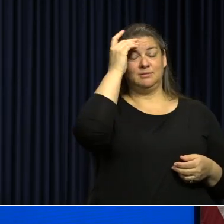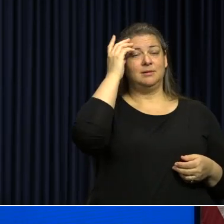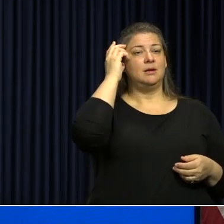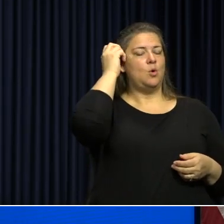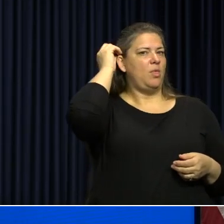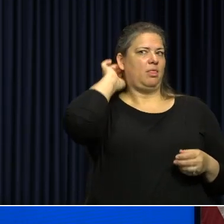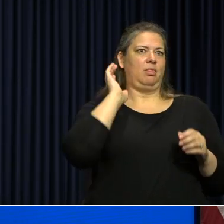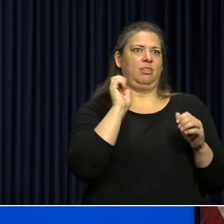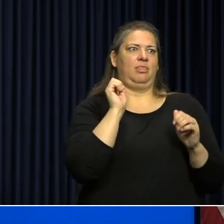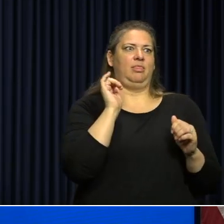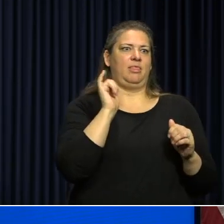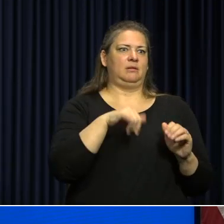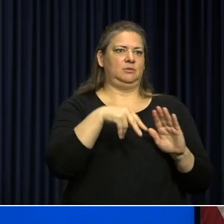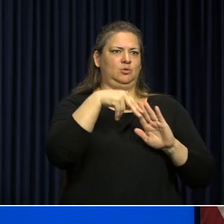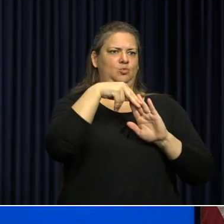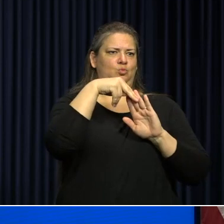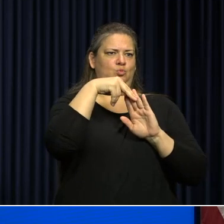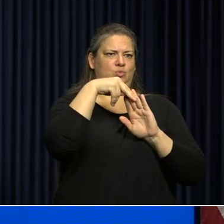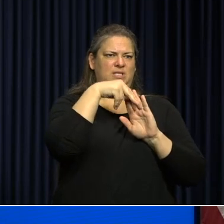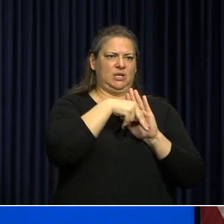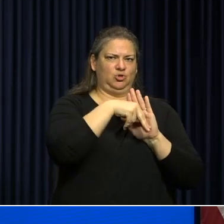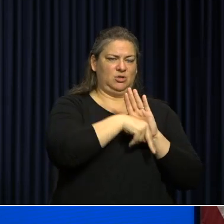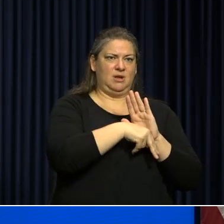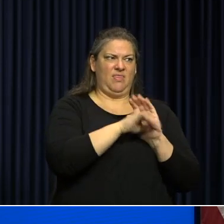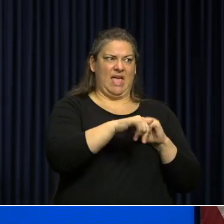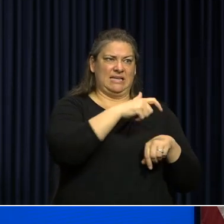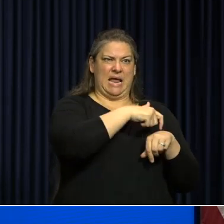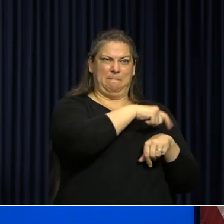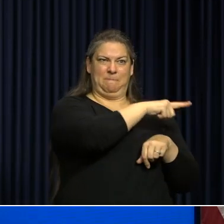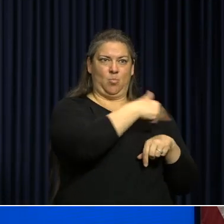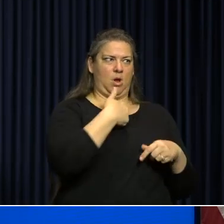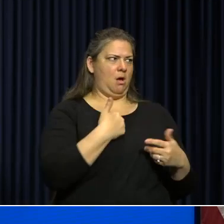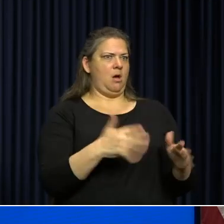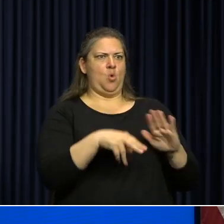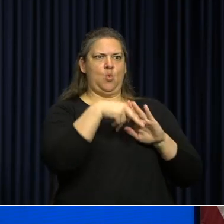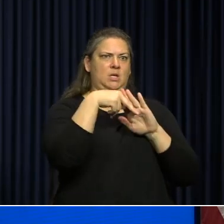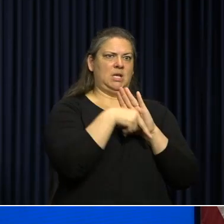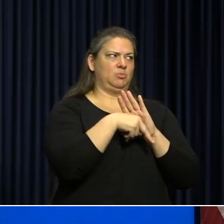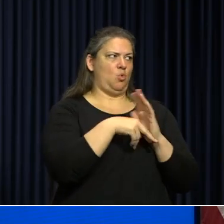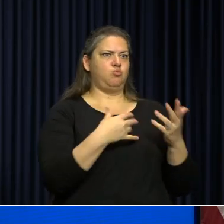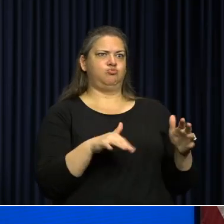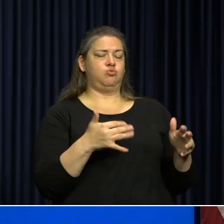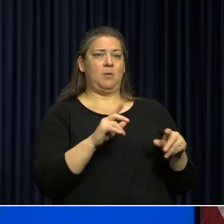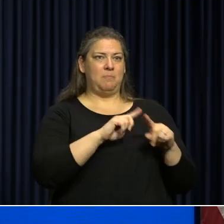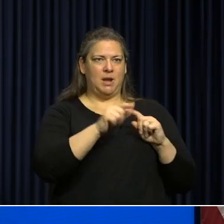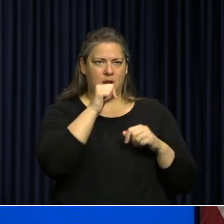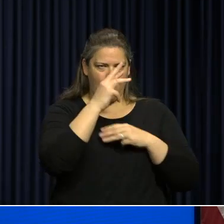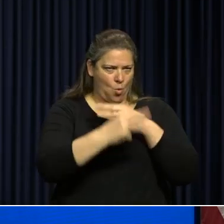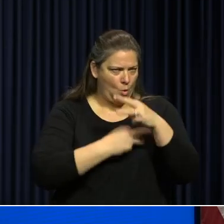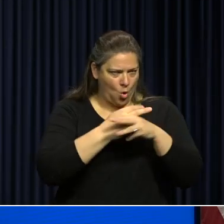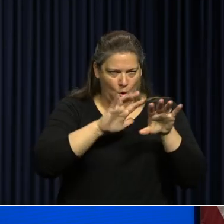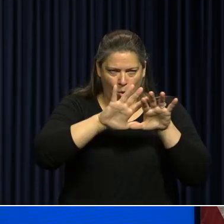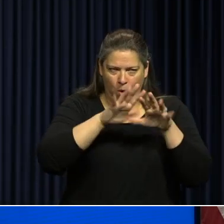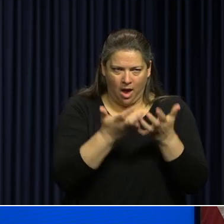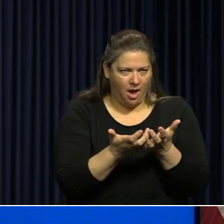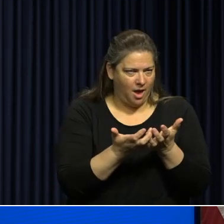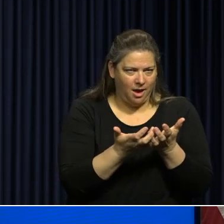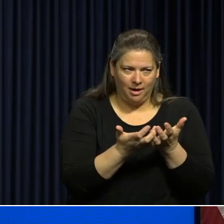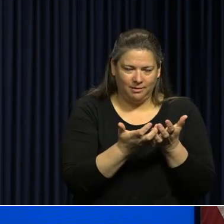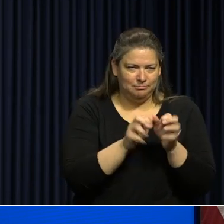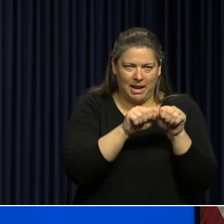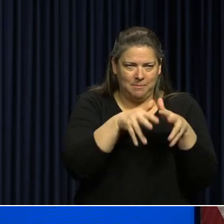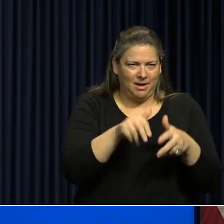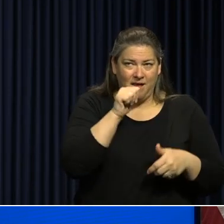a recession, and at the time it was a big recession. It was a big deal to all of us, but it wasn't a worldwide health pandemic. The federal government provided